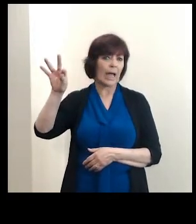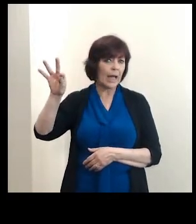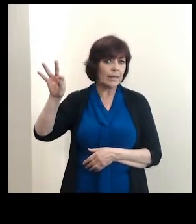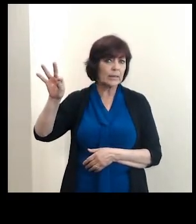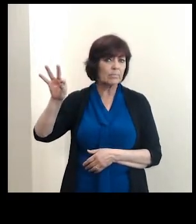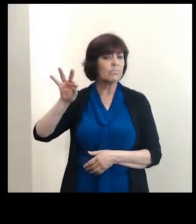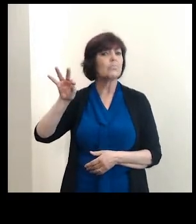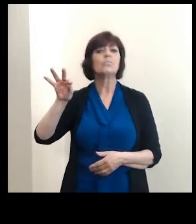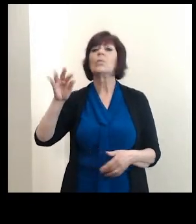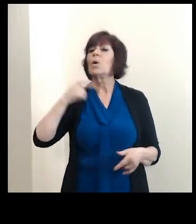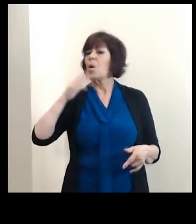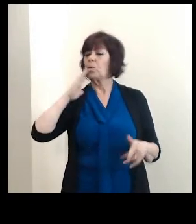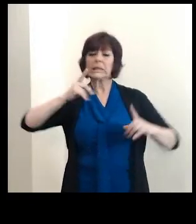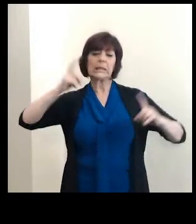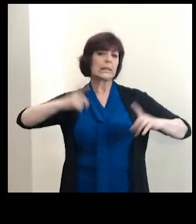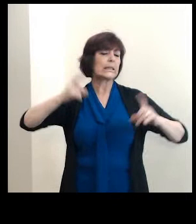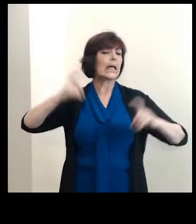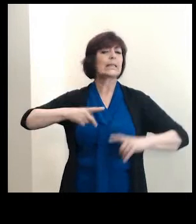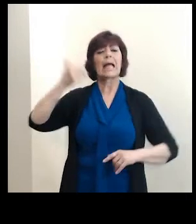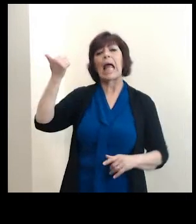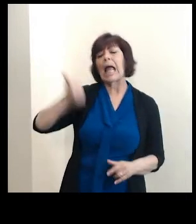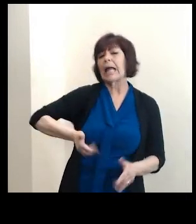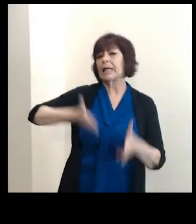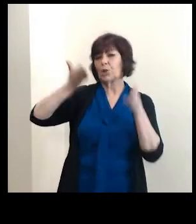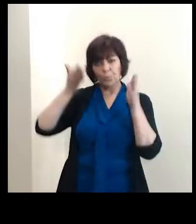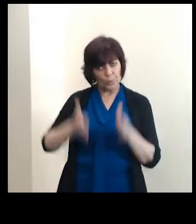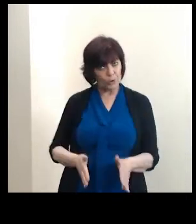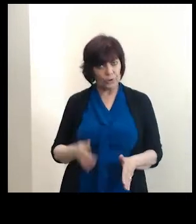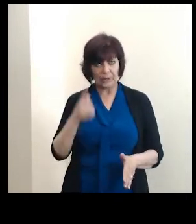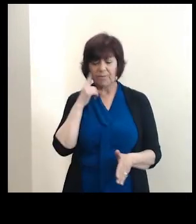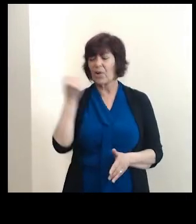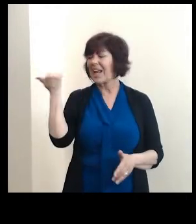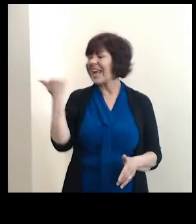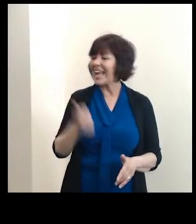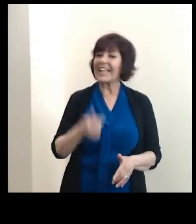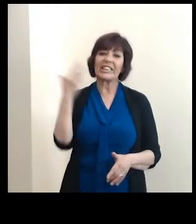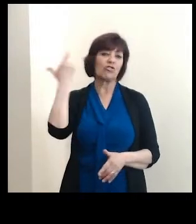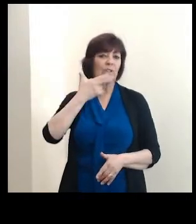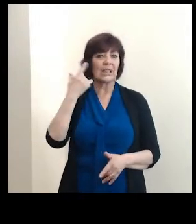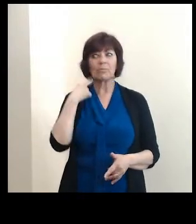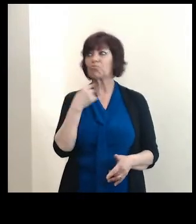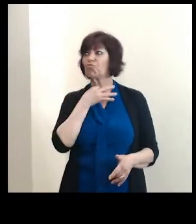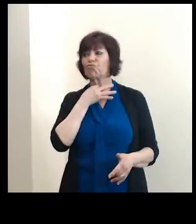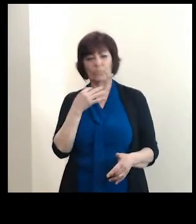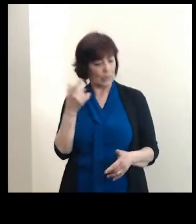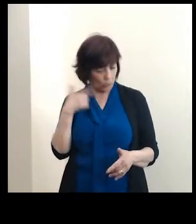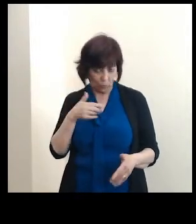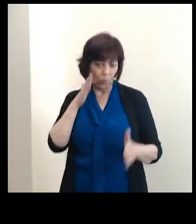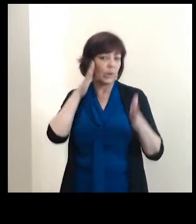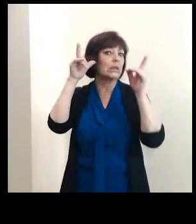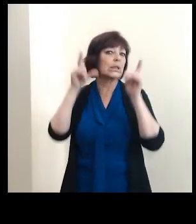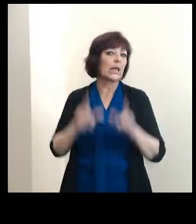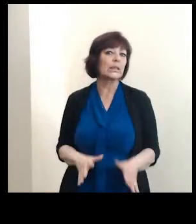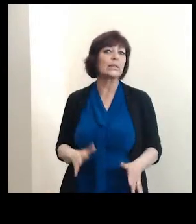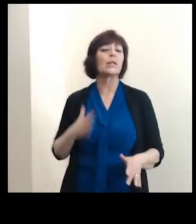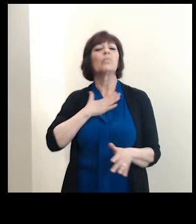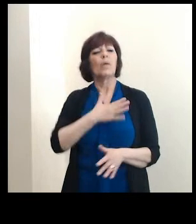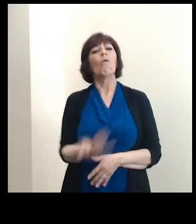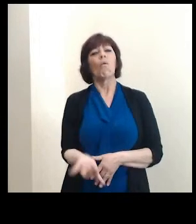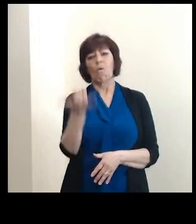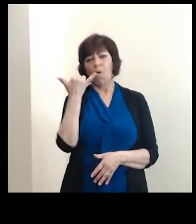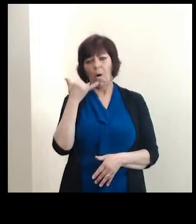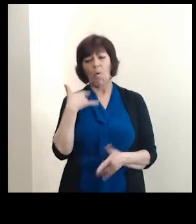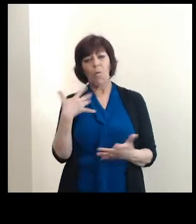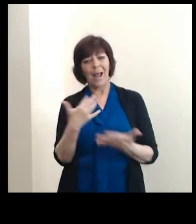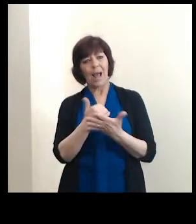716-858-2929. We will test any Erie County resident for any reason. You just want to know their status. So, please give us a call. We